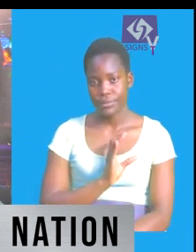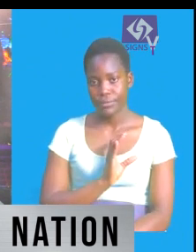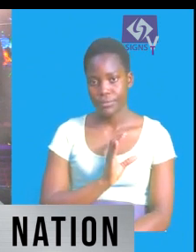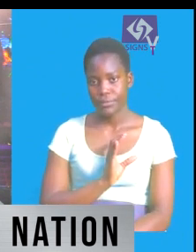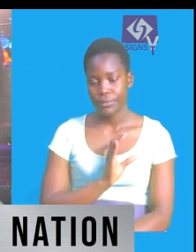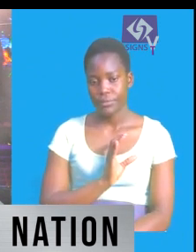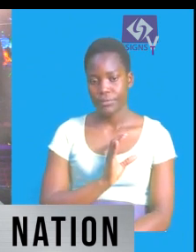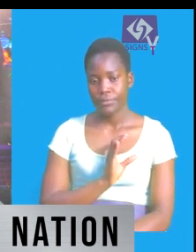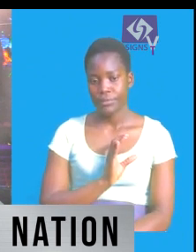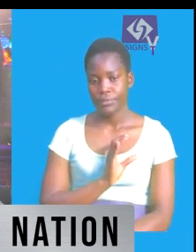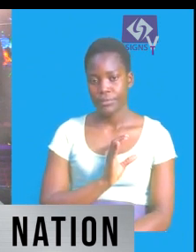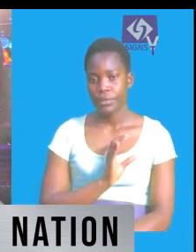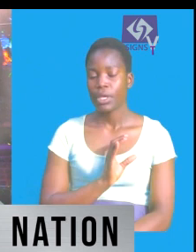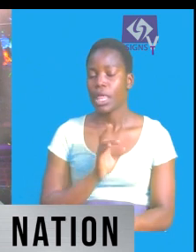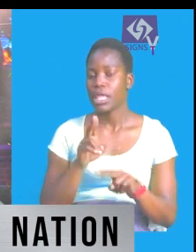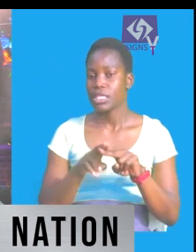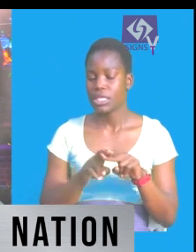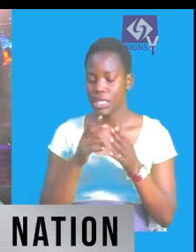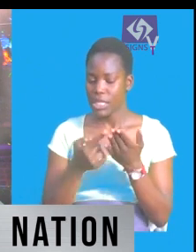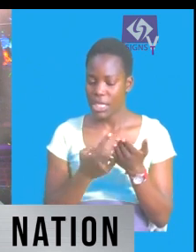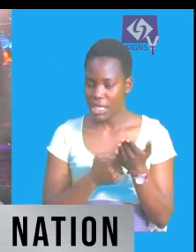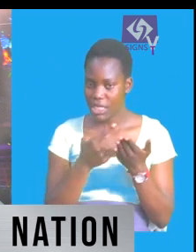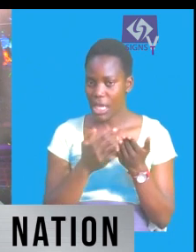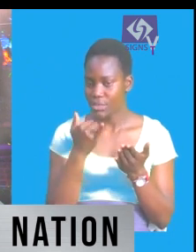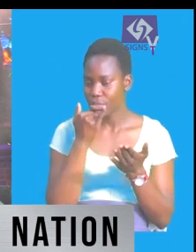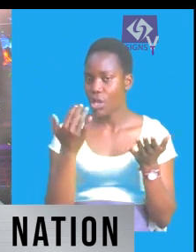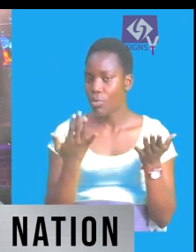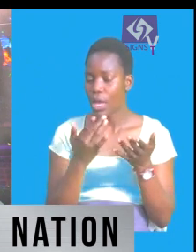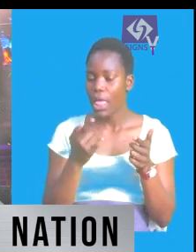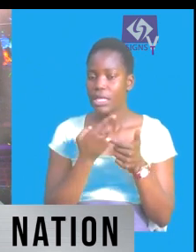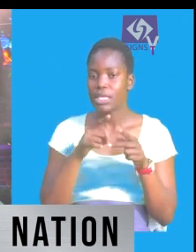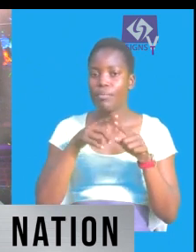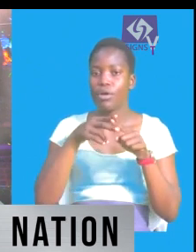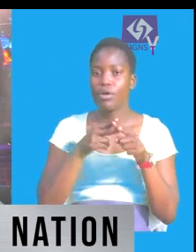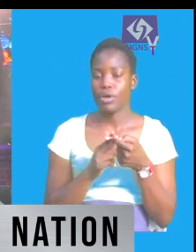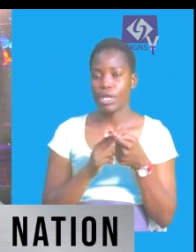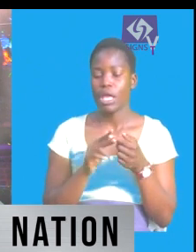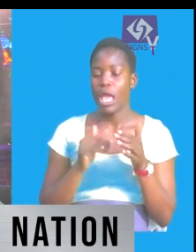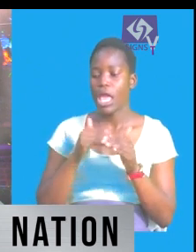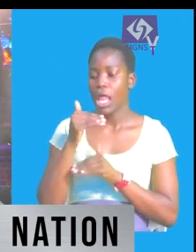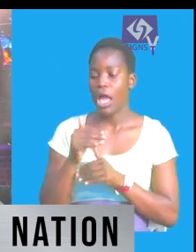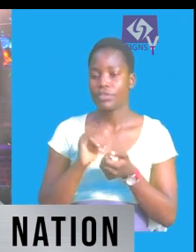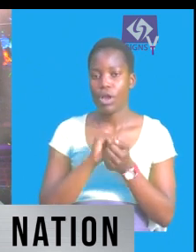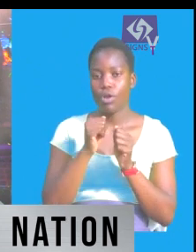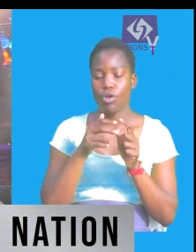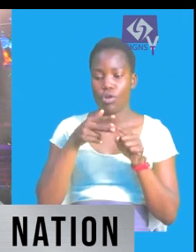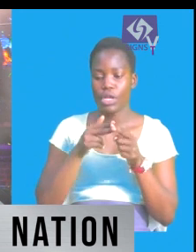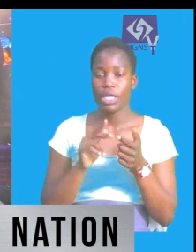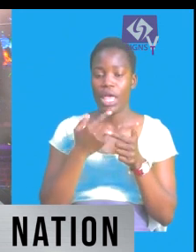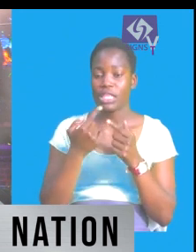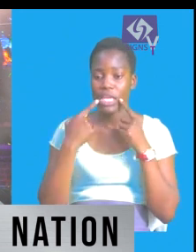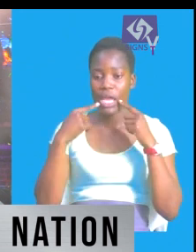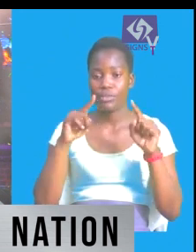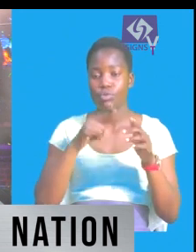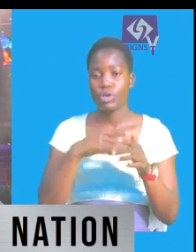commissioners. Right. Yes, they sit down, they see where the mistake is, they rectify, and after rectifying, they announce what is